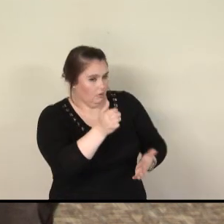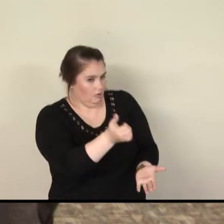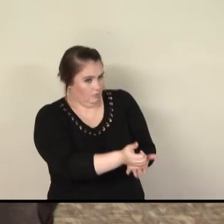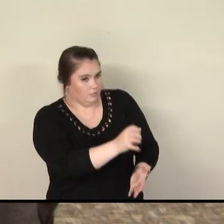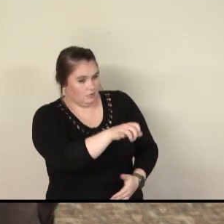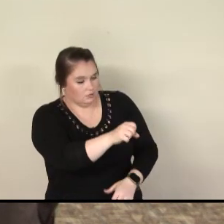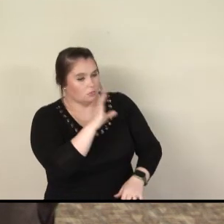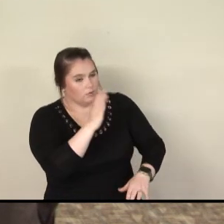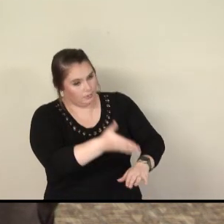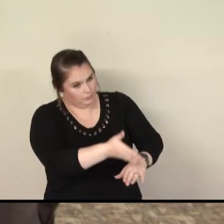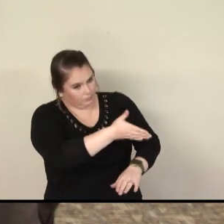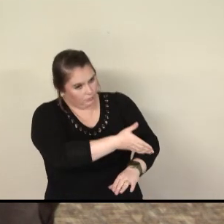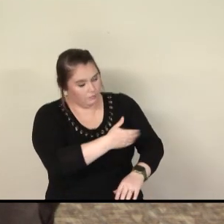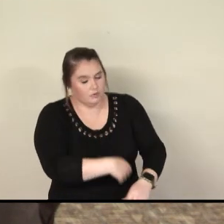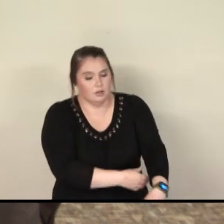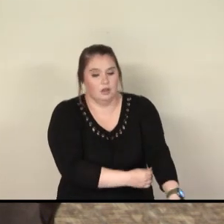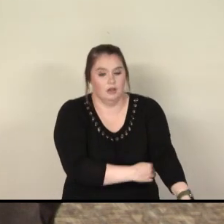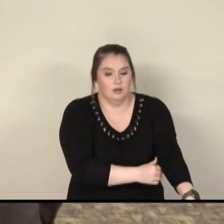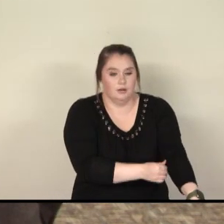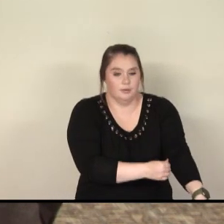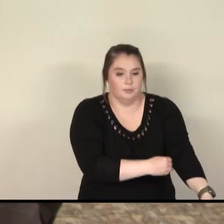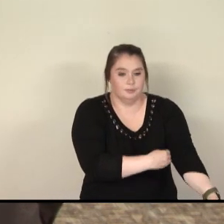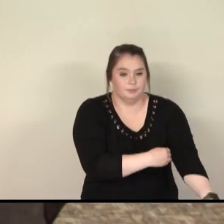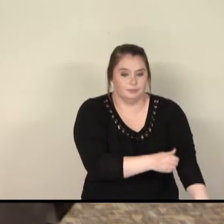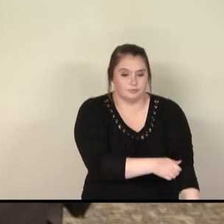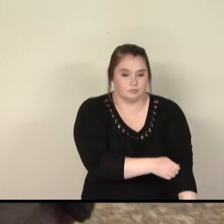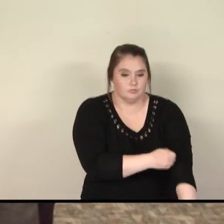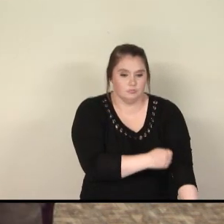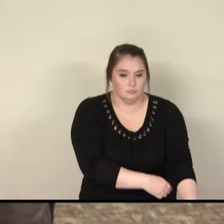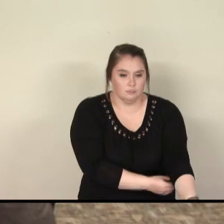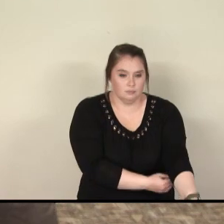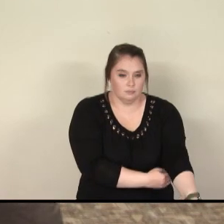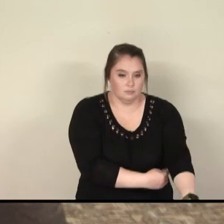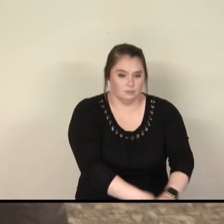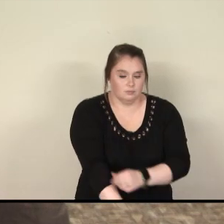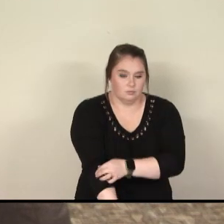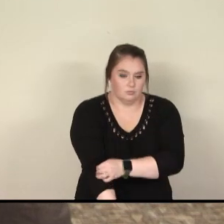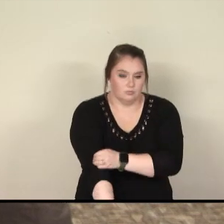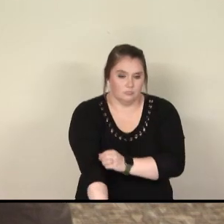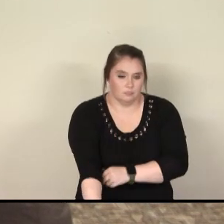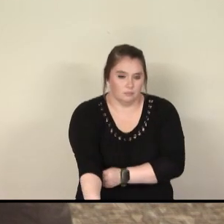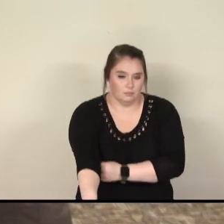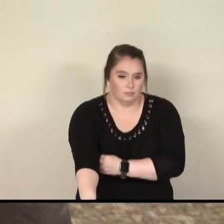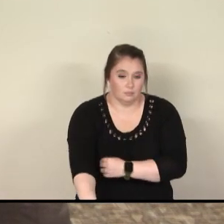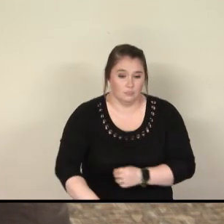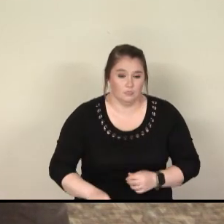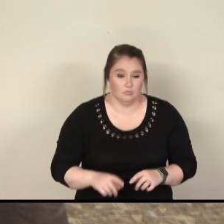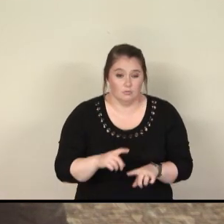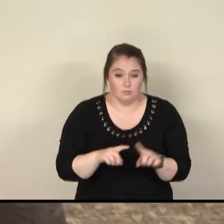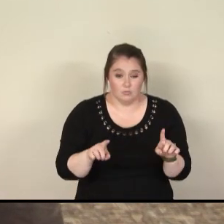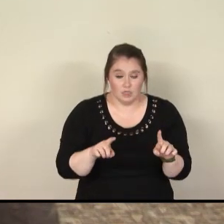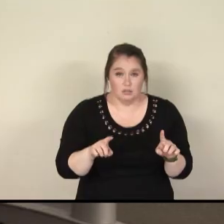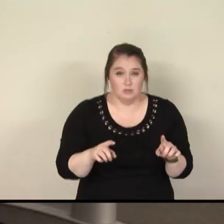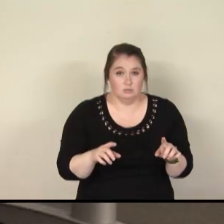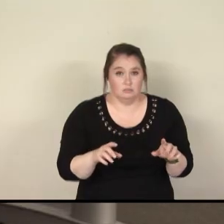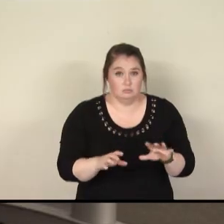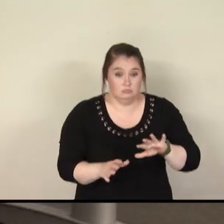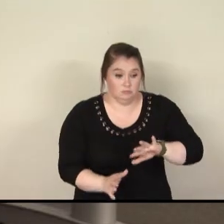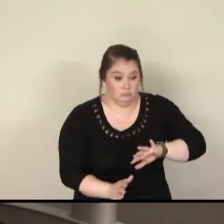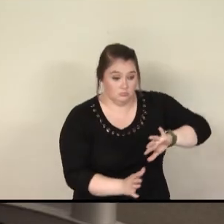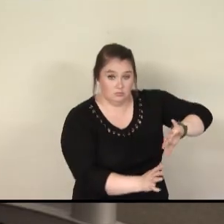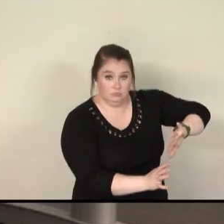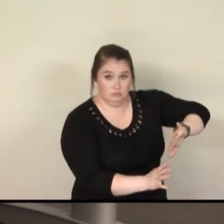it will improve that. But we are not planning, other than the reconstruction of the fields that we just talked about, we're not